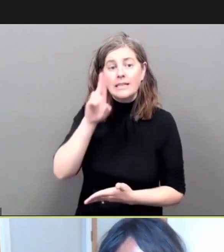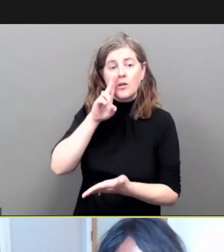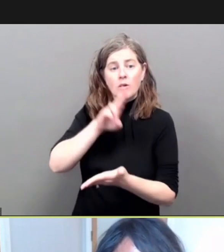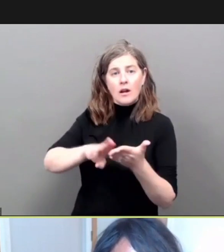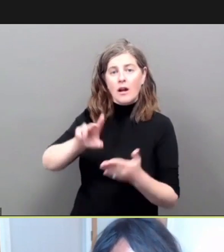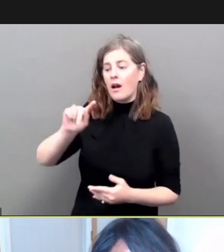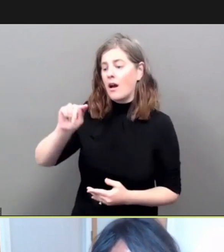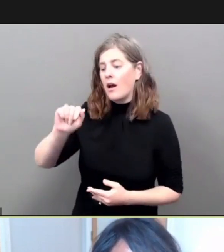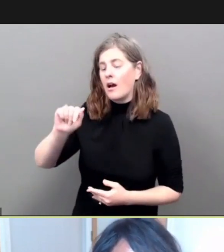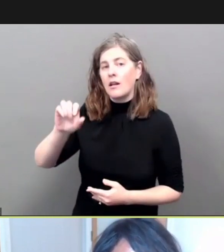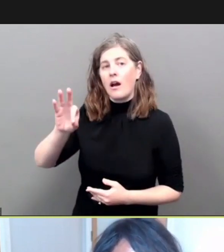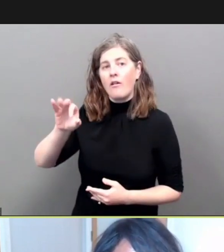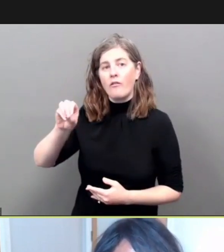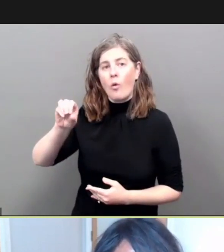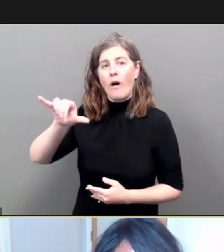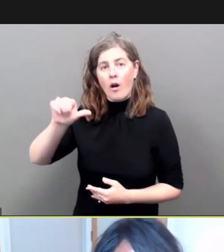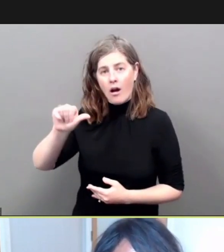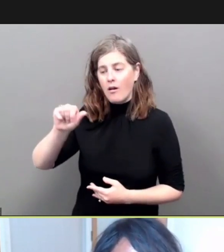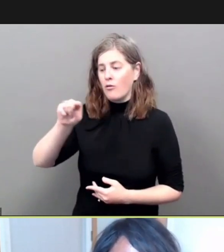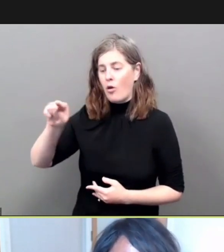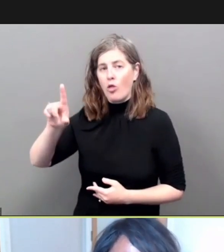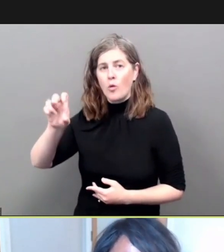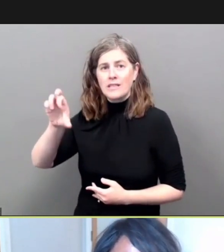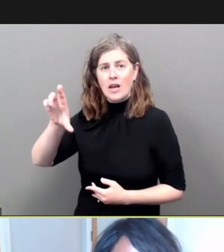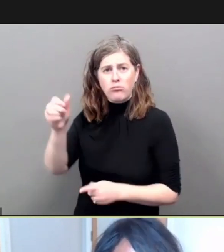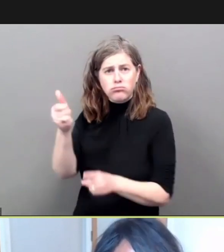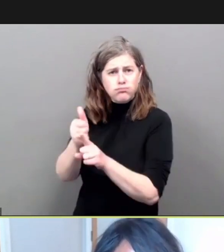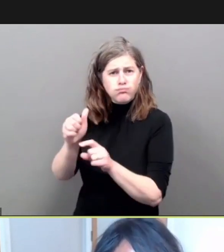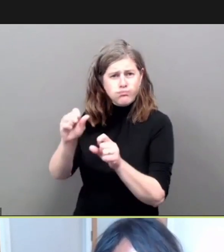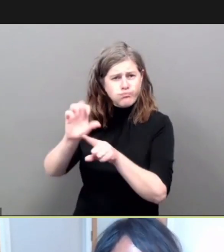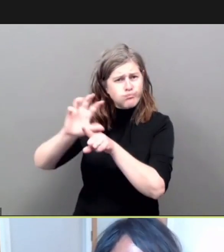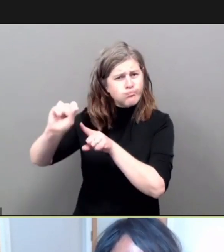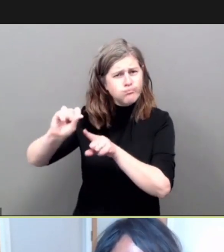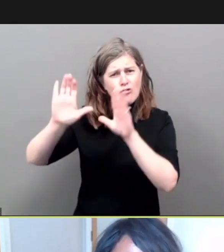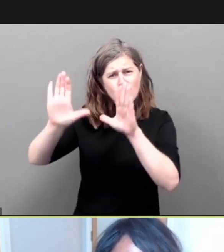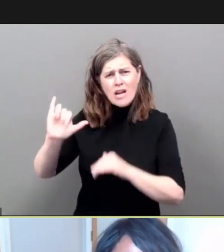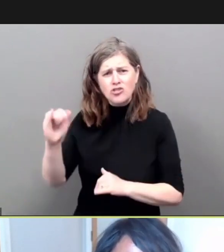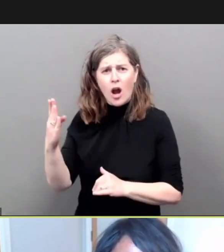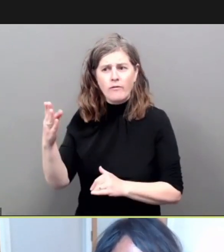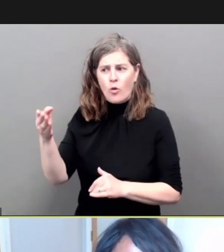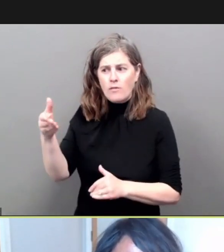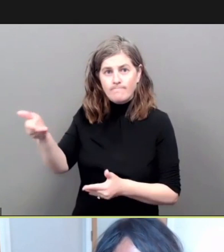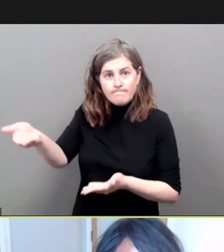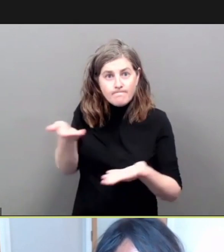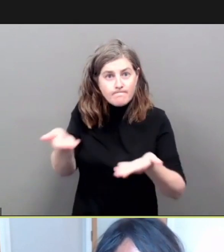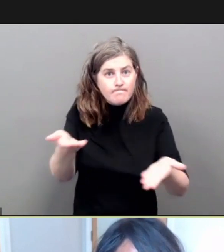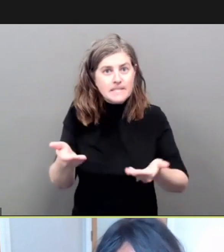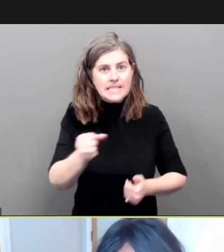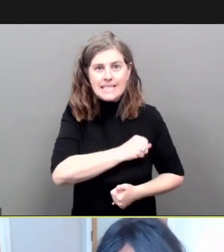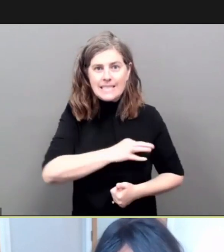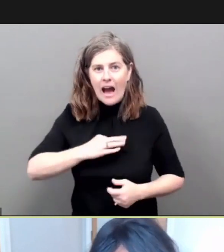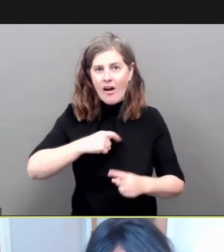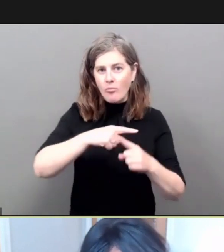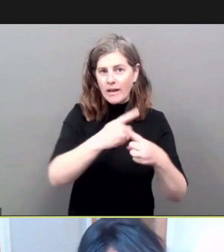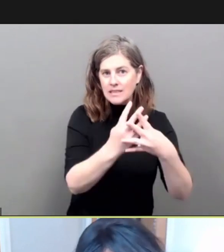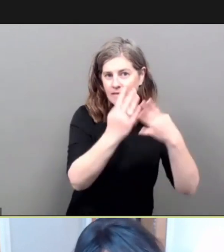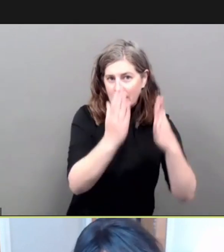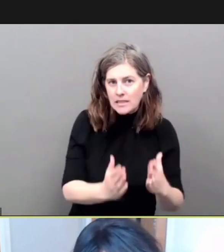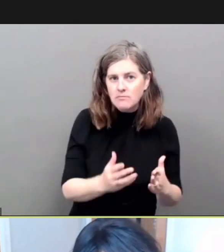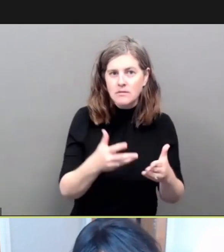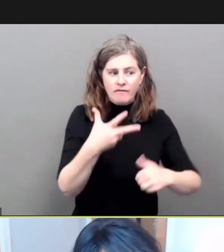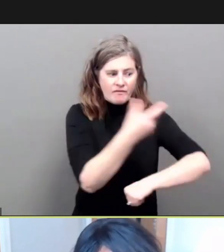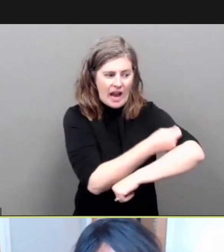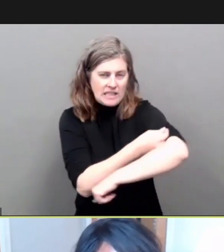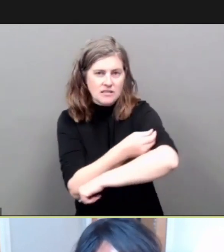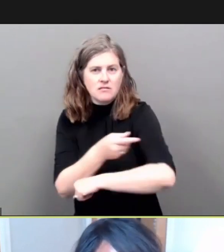over Corrections has done a phenomenal job with getting staff and inmates vaccinated. They are